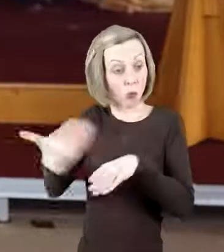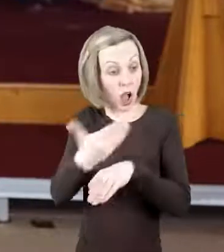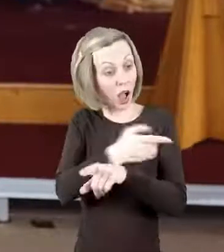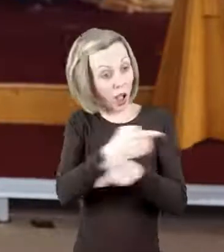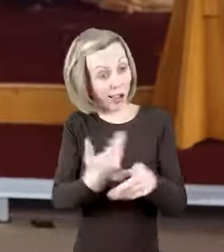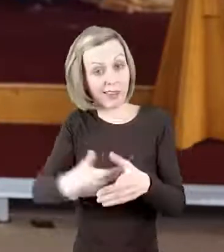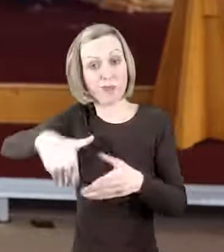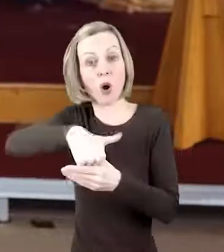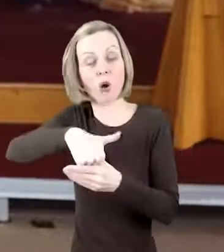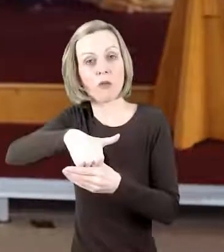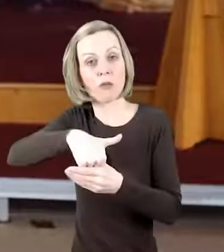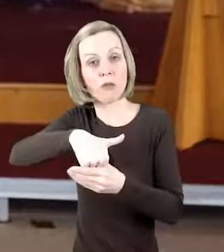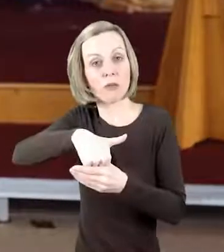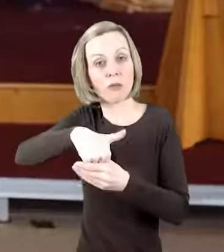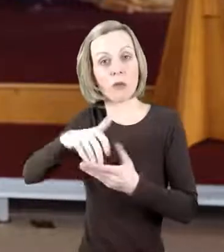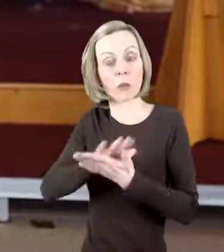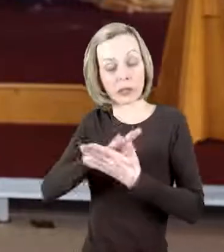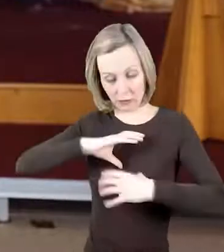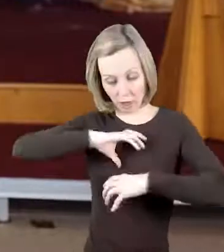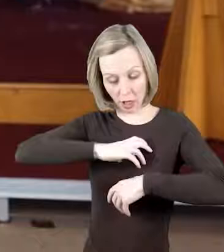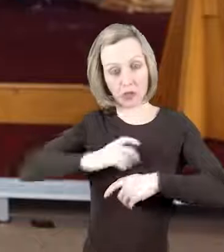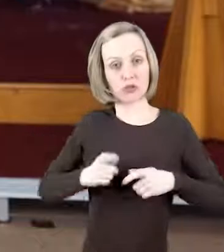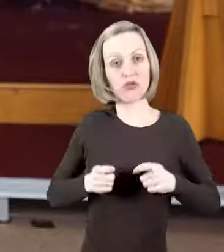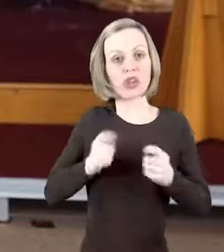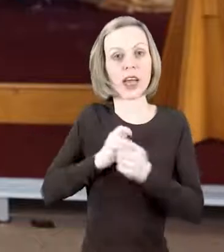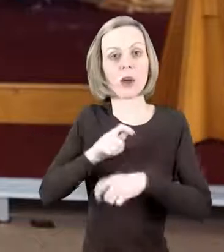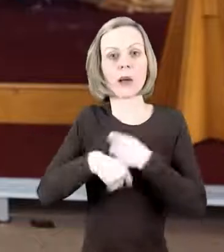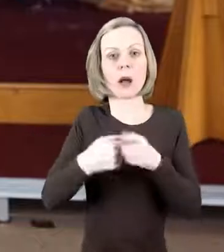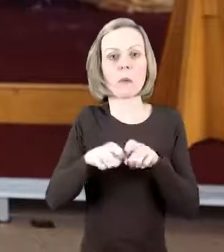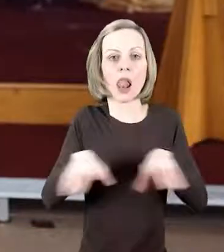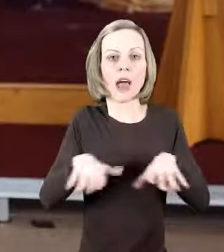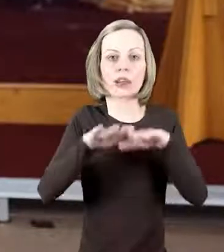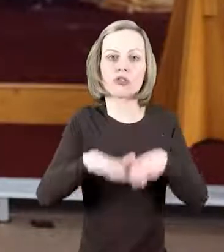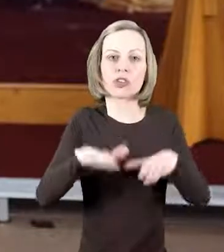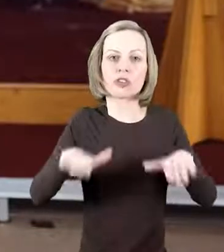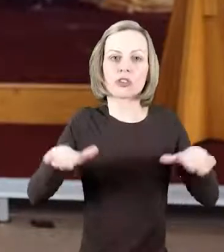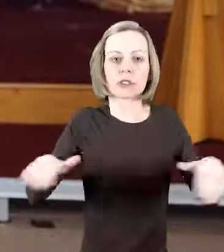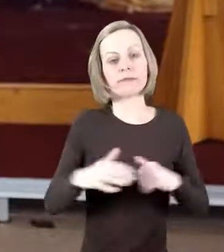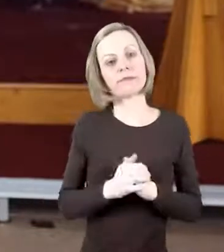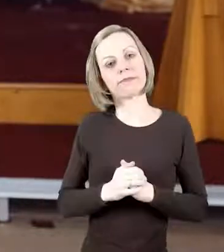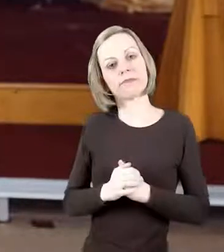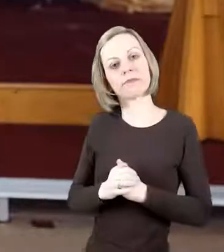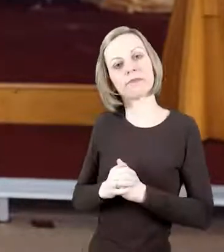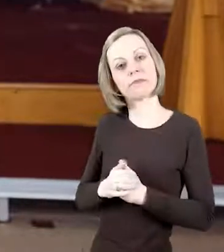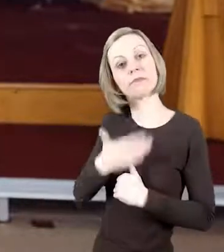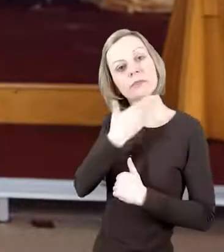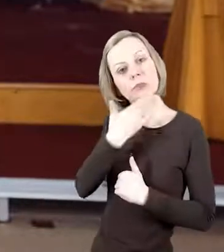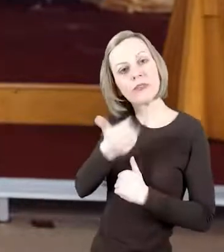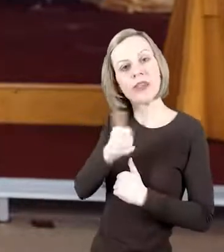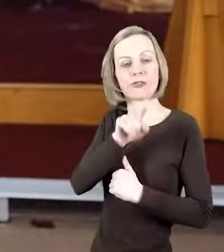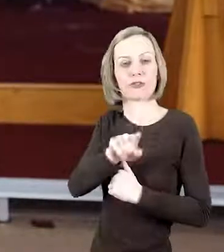work, we need to change to become like little children. So it is my privilege